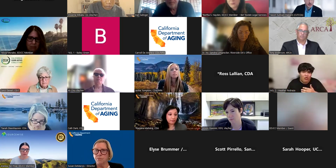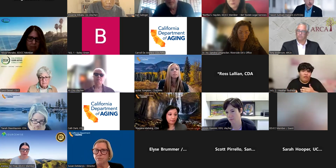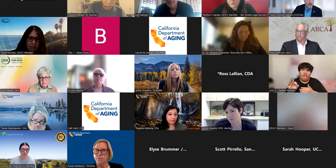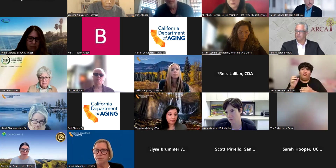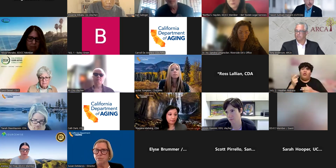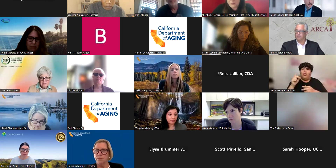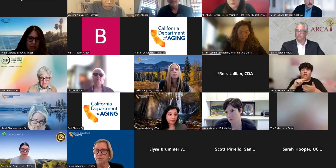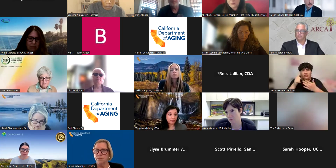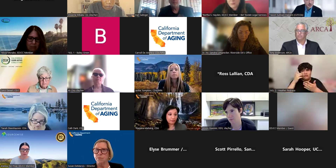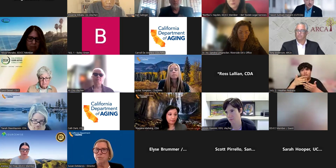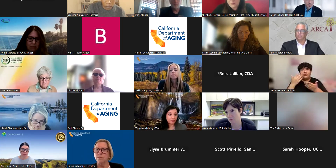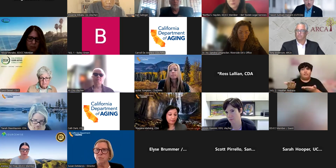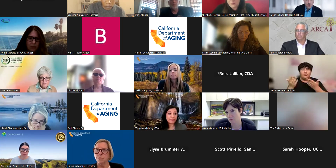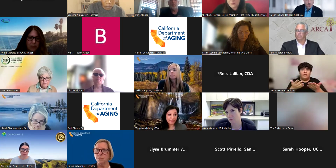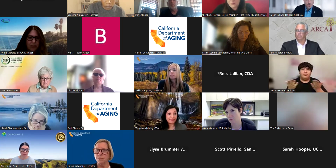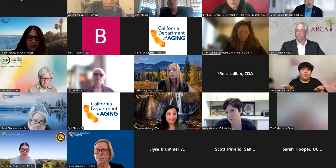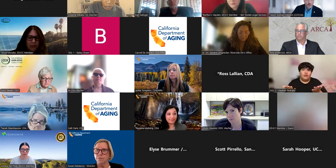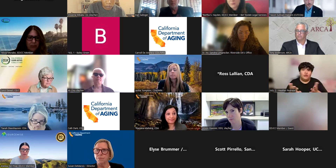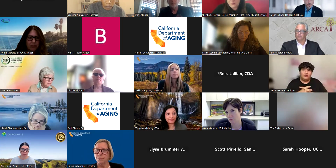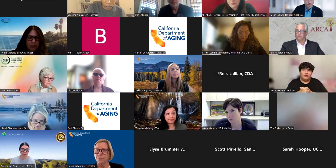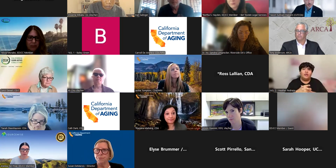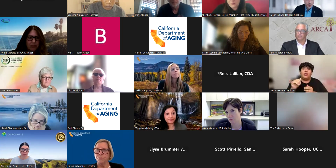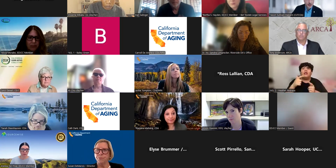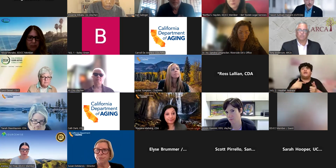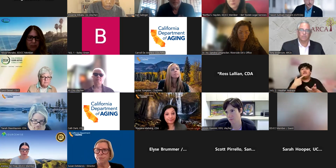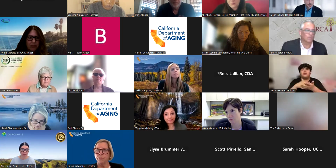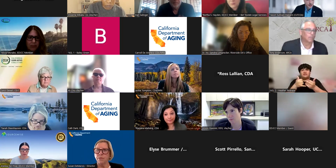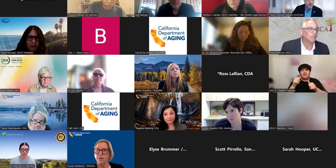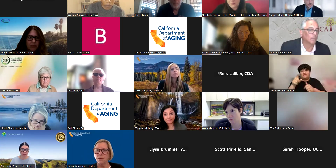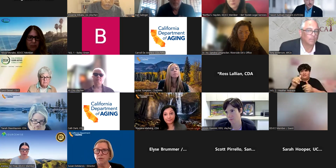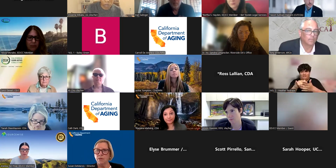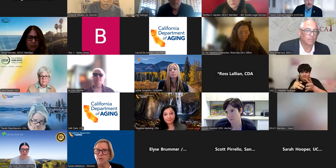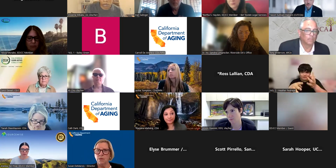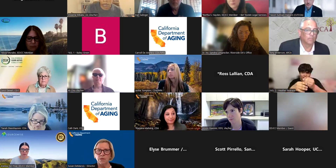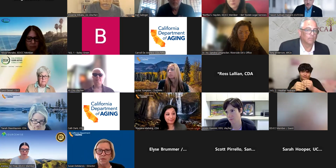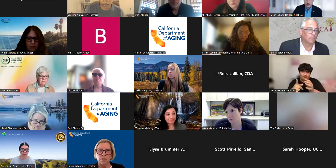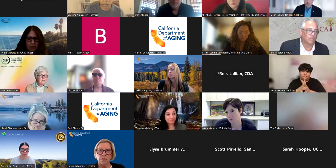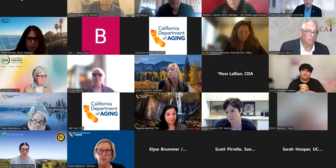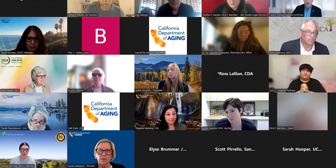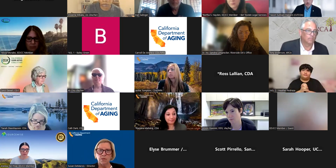pertinent to bring that up here. That's what I was trying to say. Thank you. Yes.